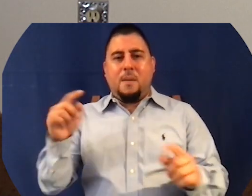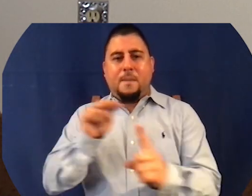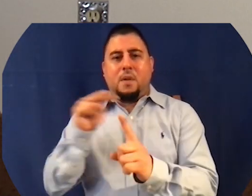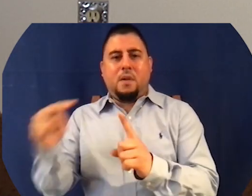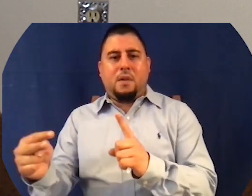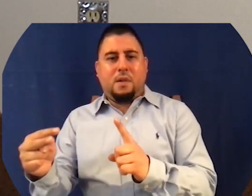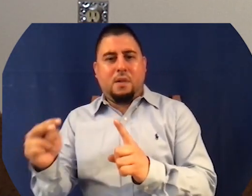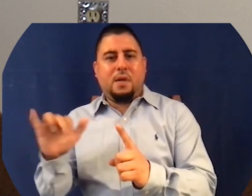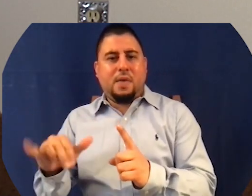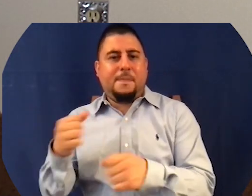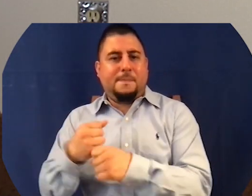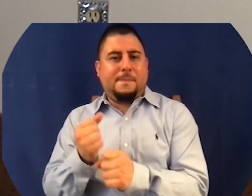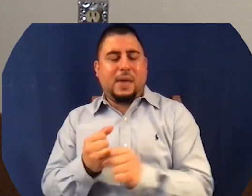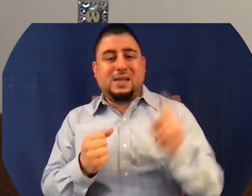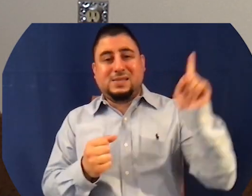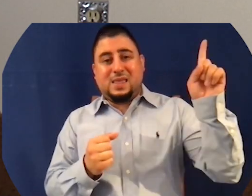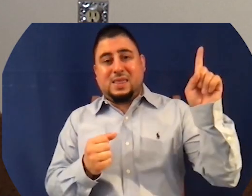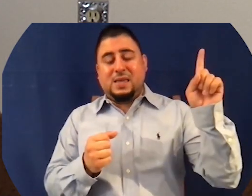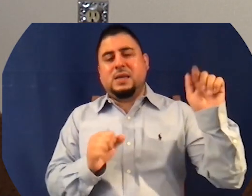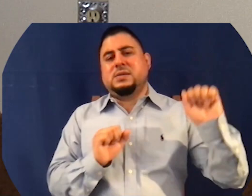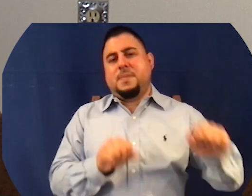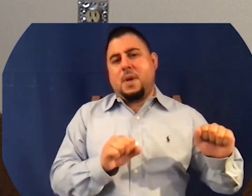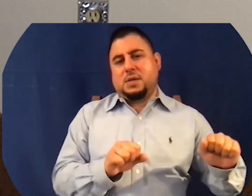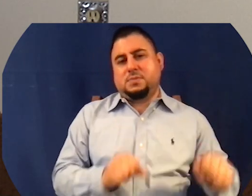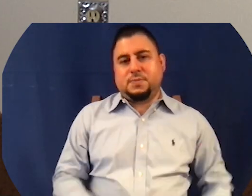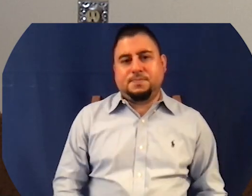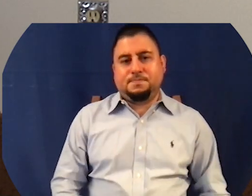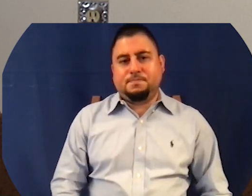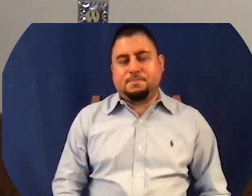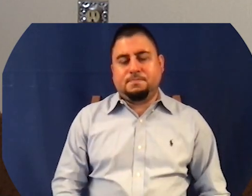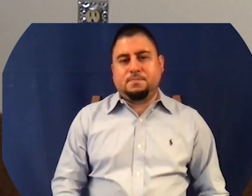that makes those benefits possible.